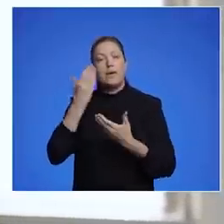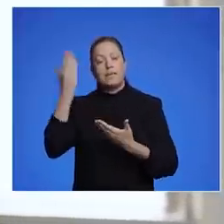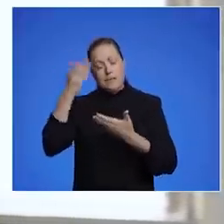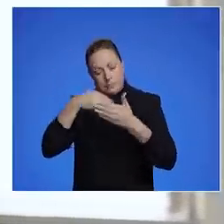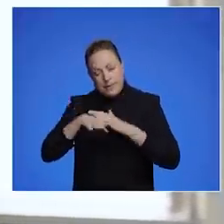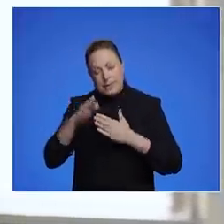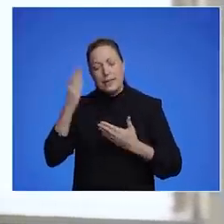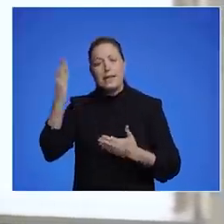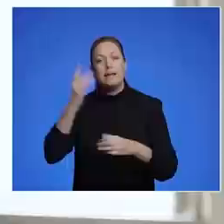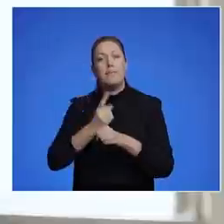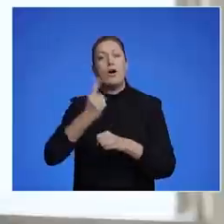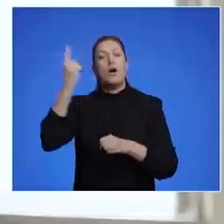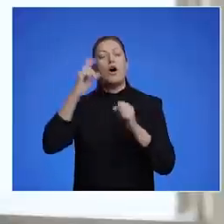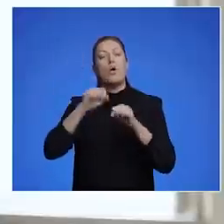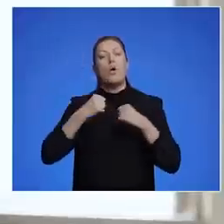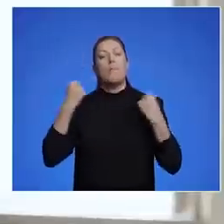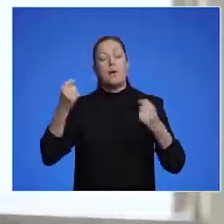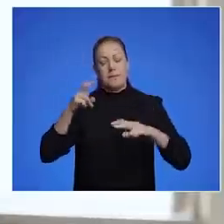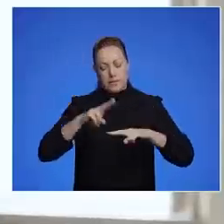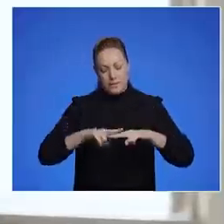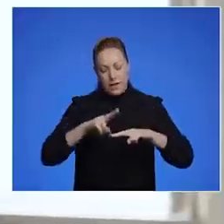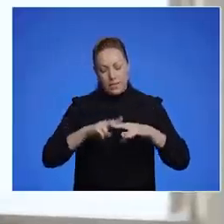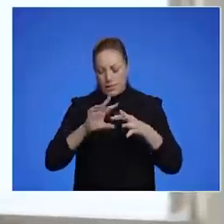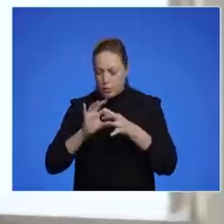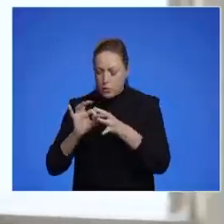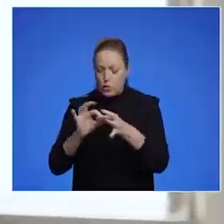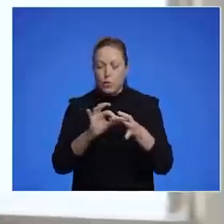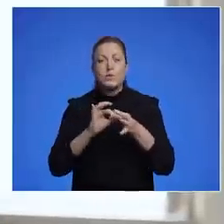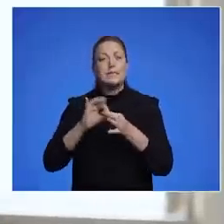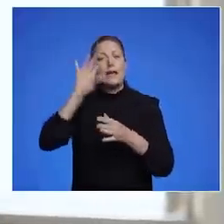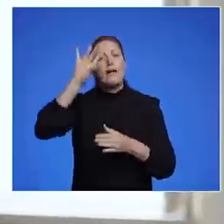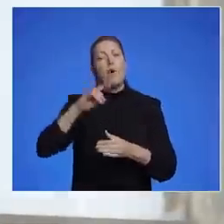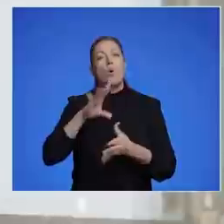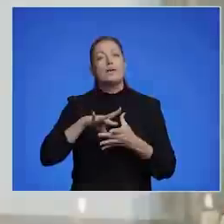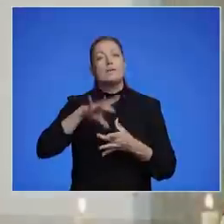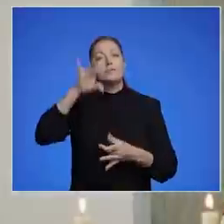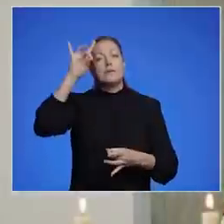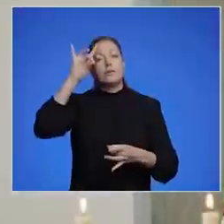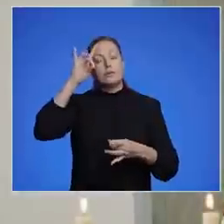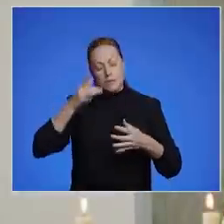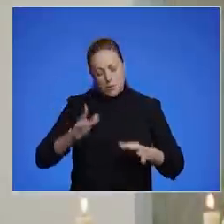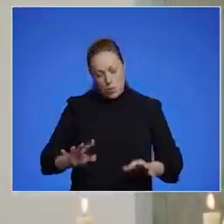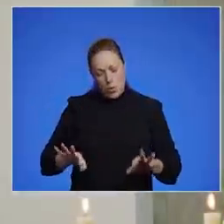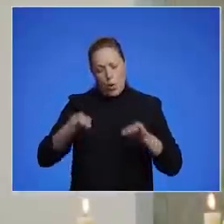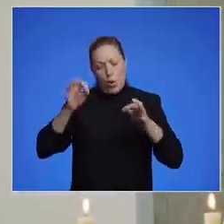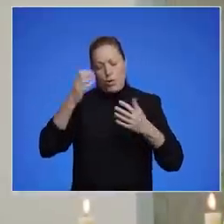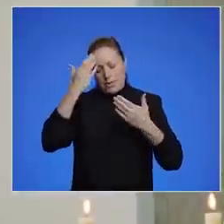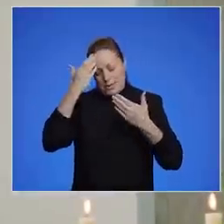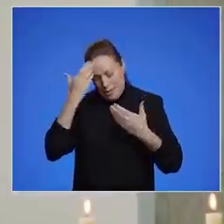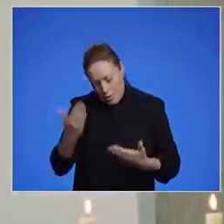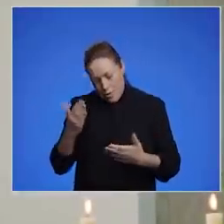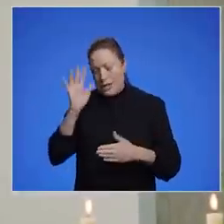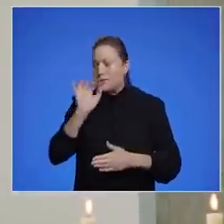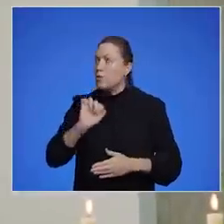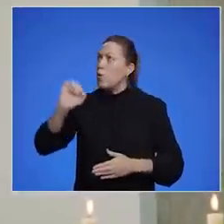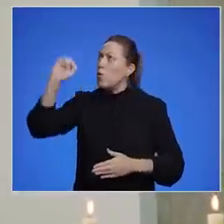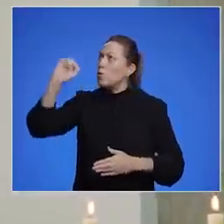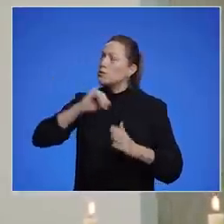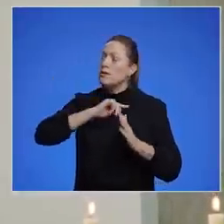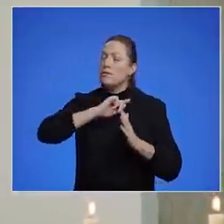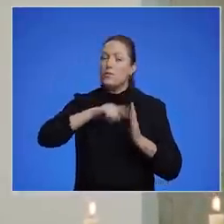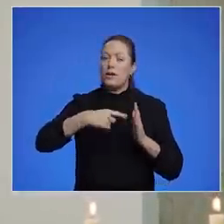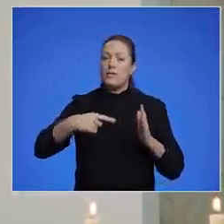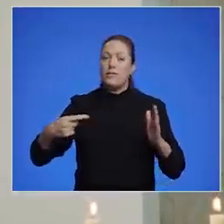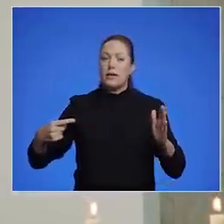Through him and with him and in him, O God, Almighty Father, in the unity of the Holy Spirit, all glory and honor